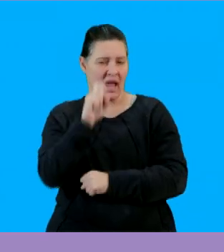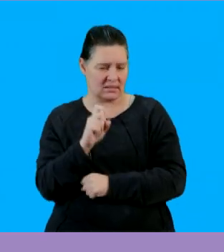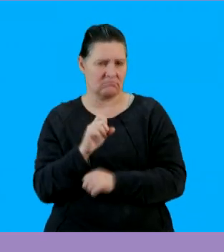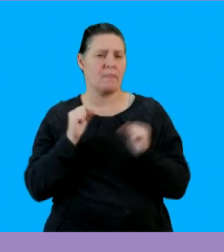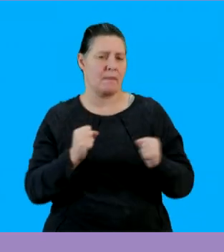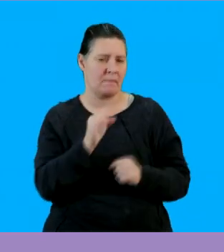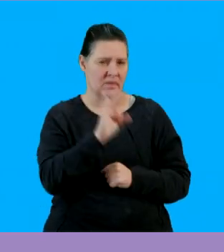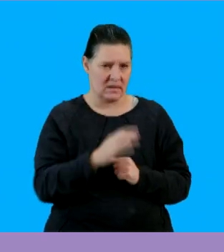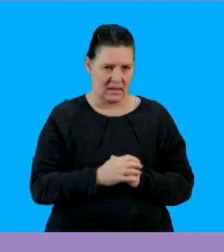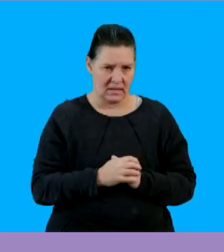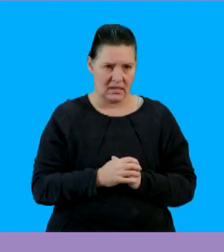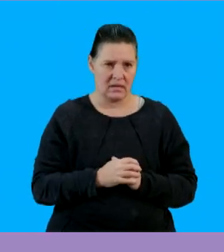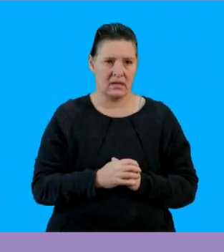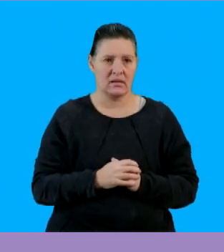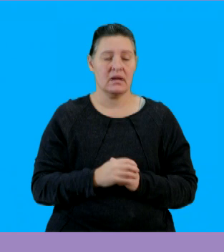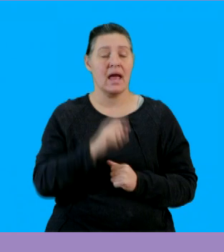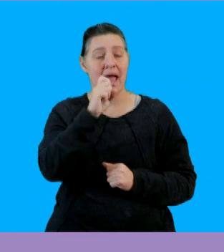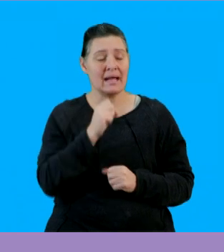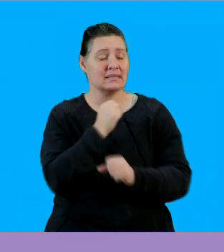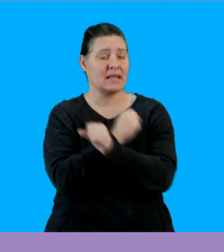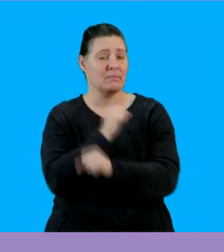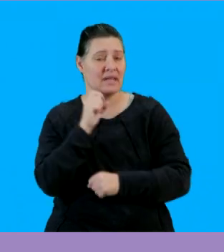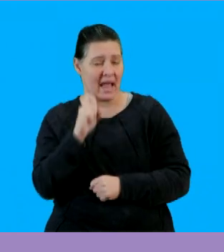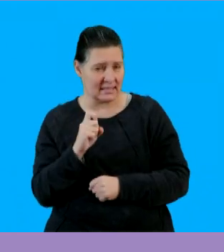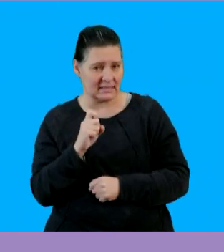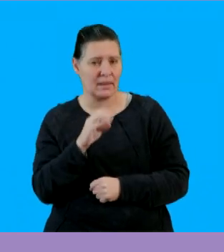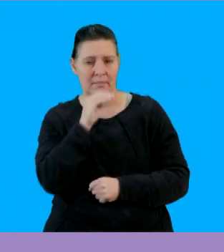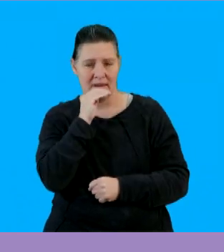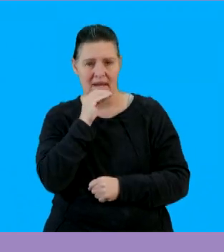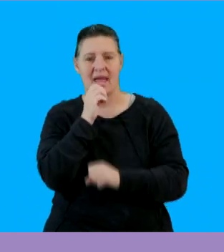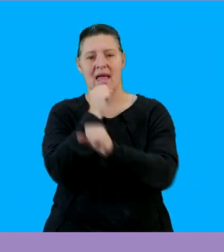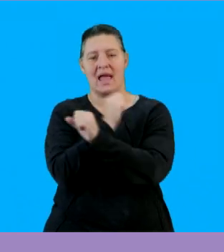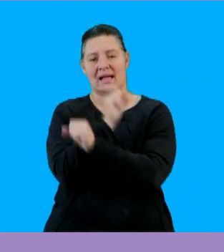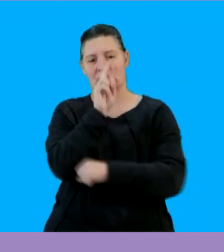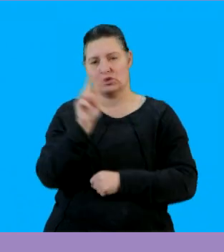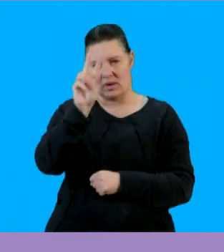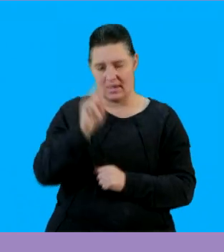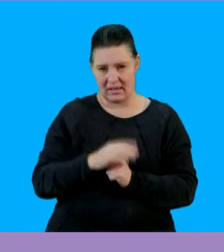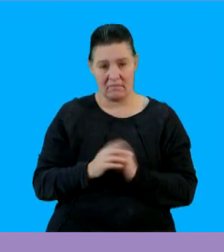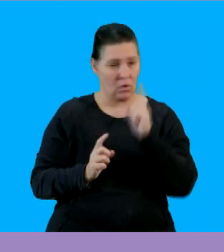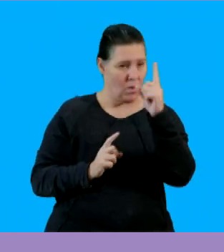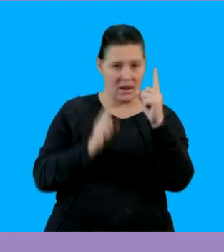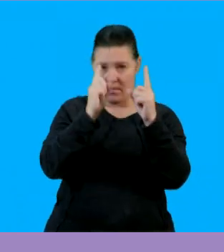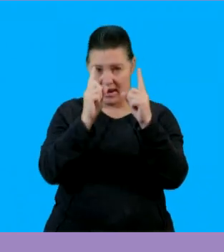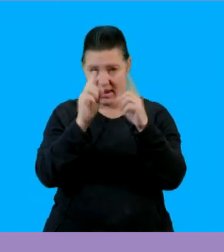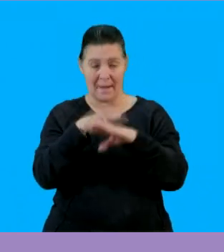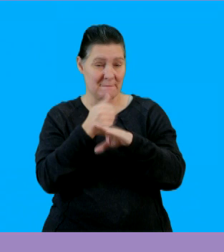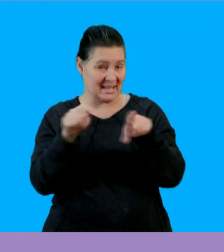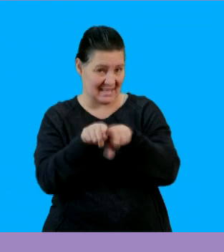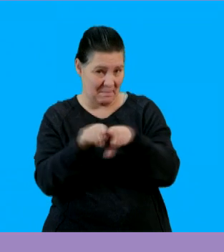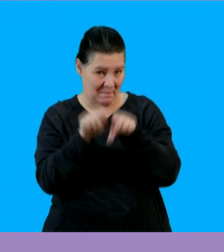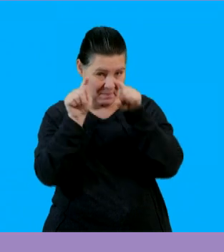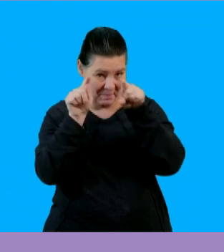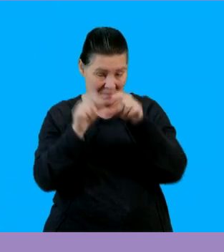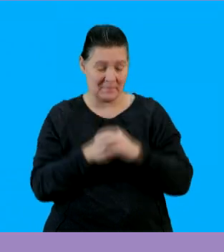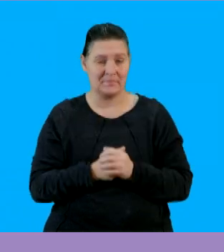3. And then x multiplied by x is x squared. Remember, same base,